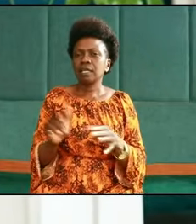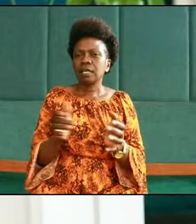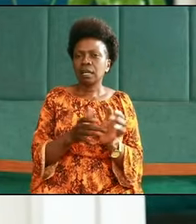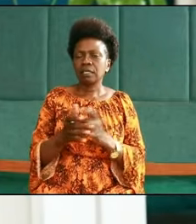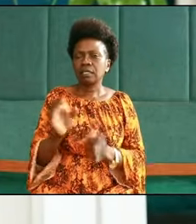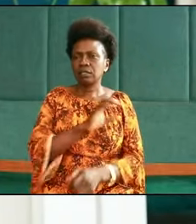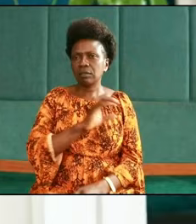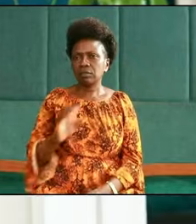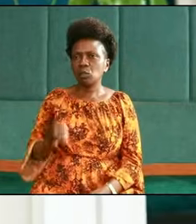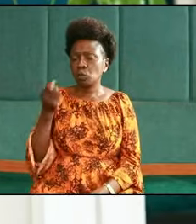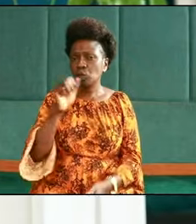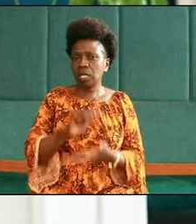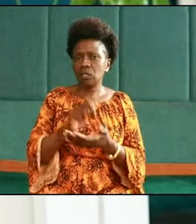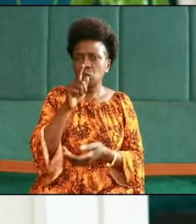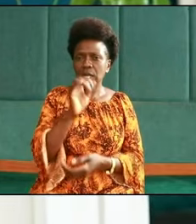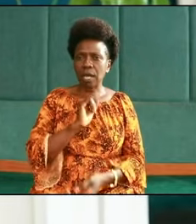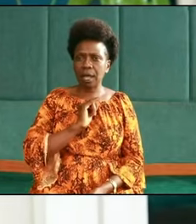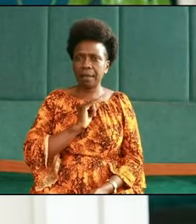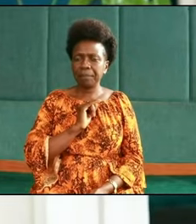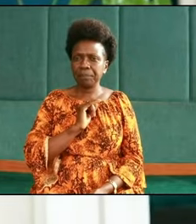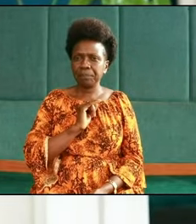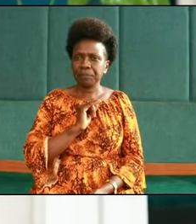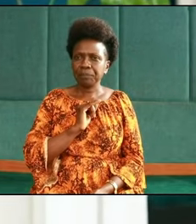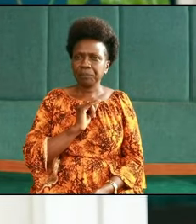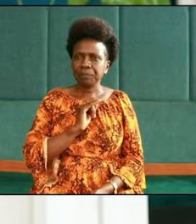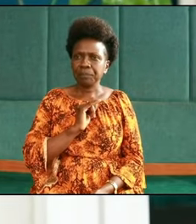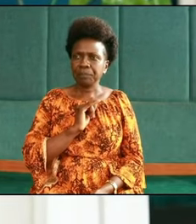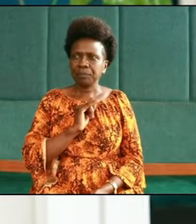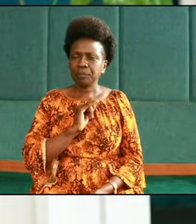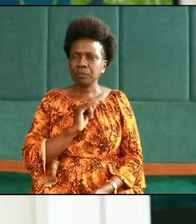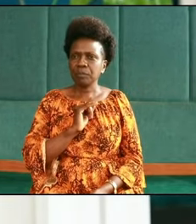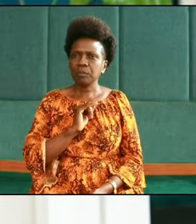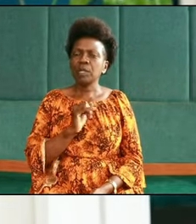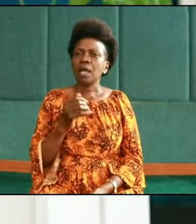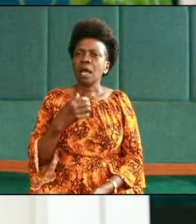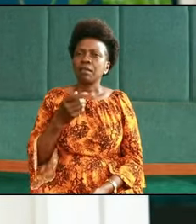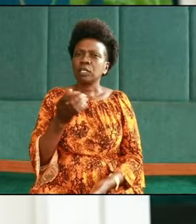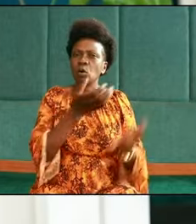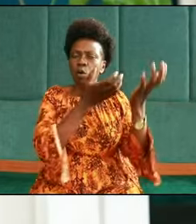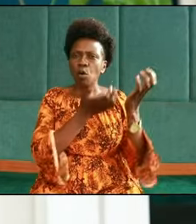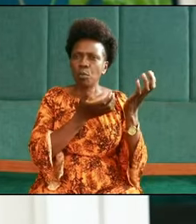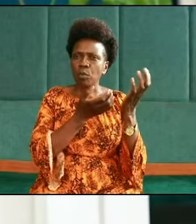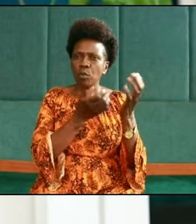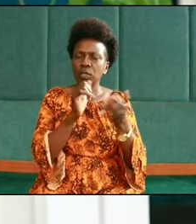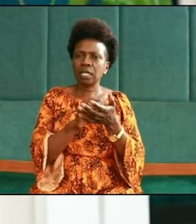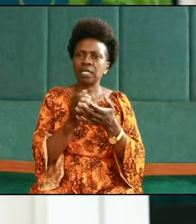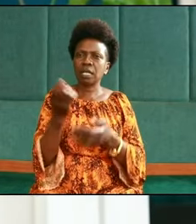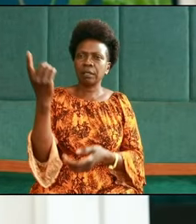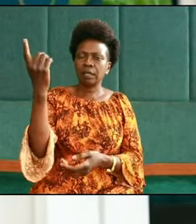Jesus. So that you and I have this hope, hope that the coming